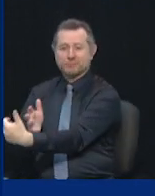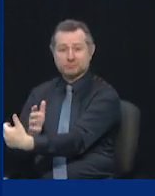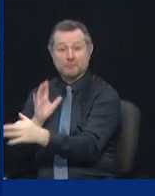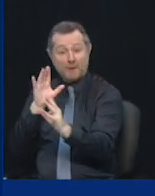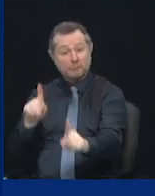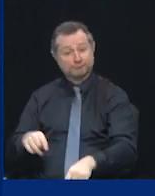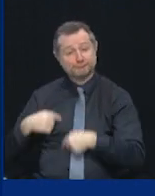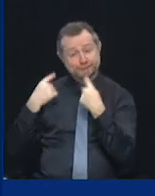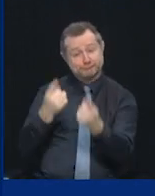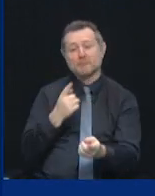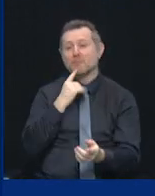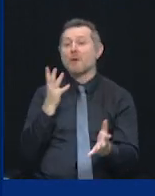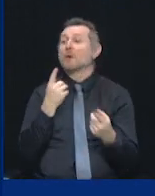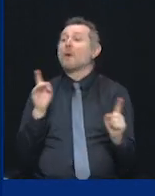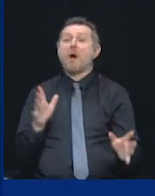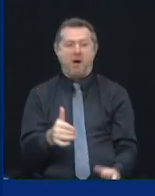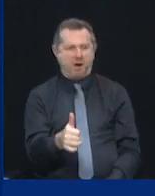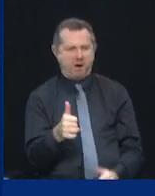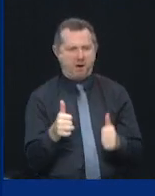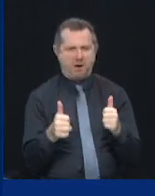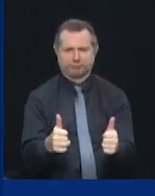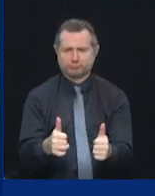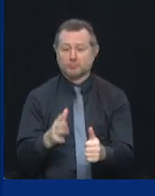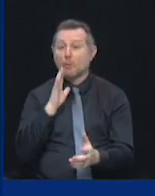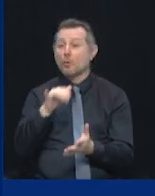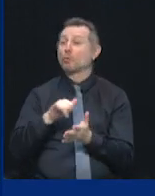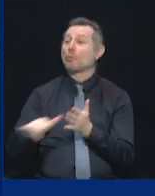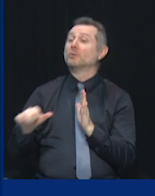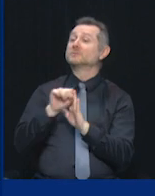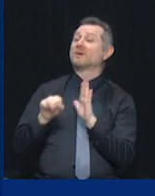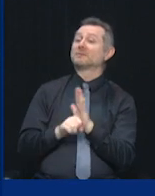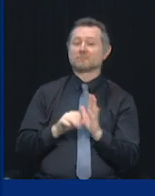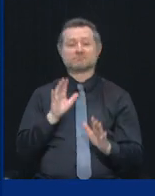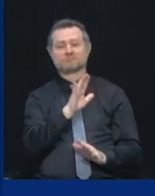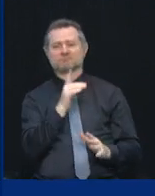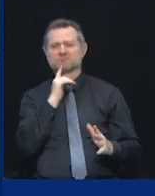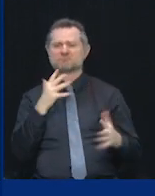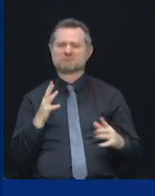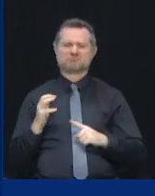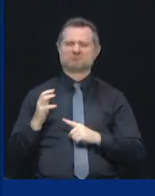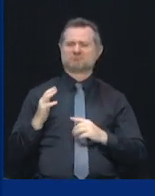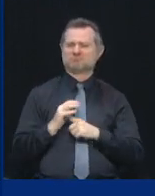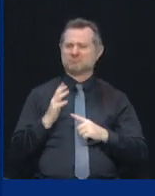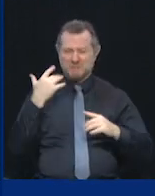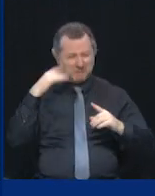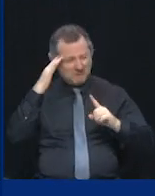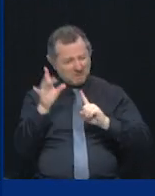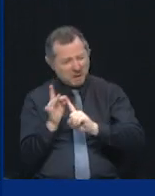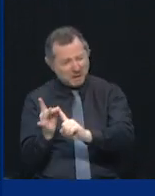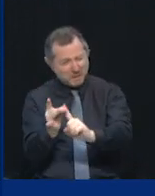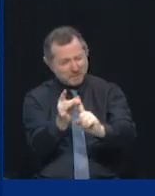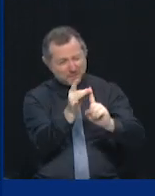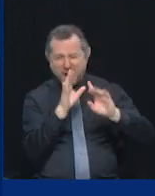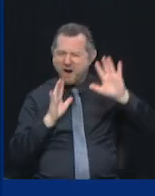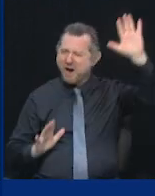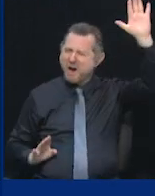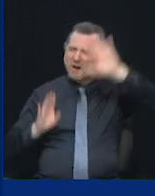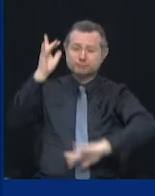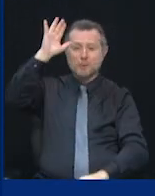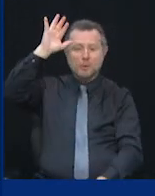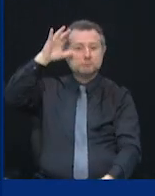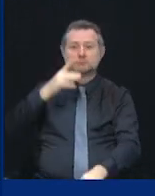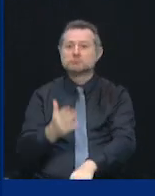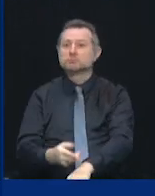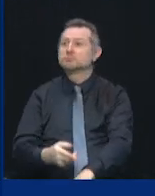this state. This state made more progress on COVID than any state in the United States. Fact, we went from the highest infection rate on